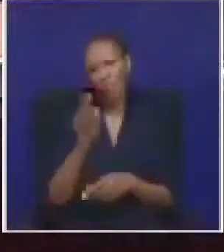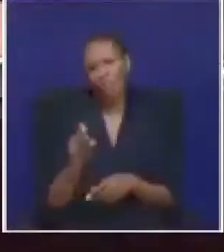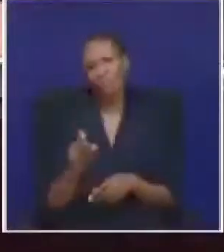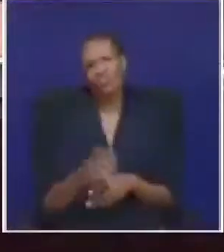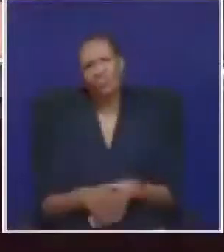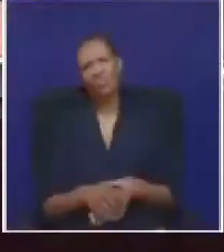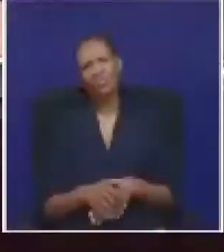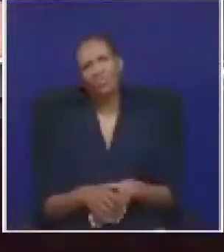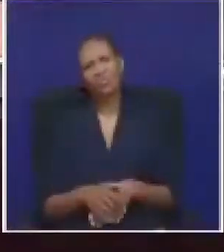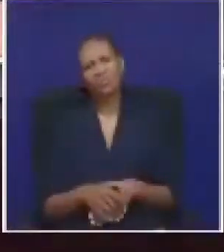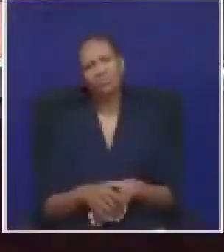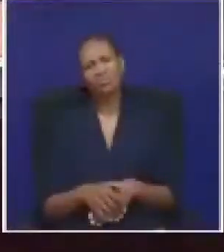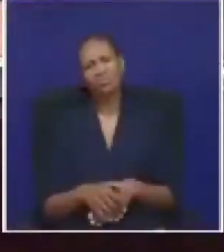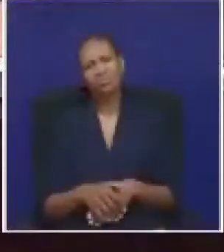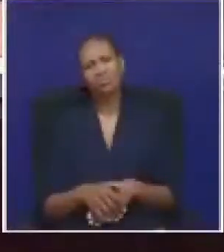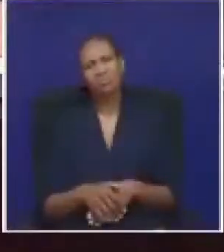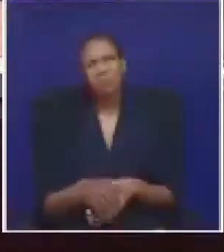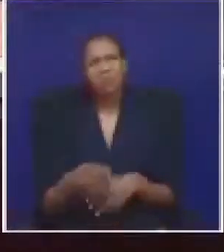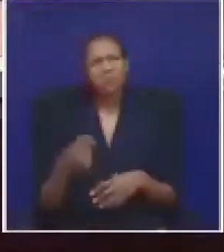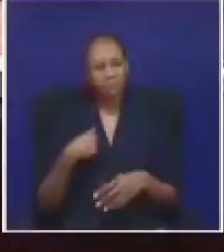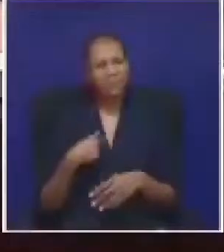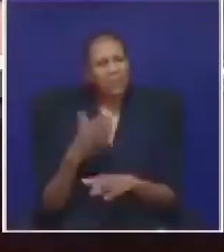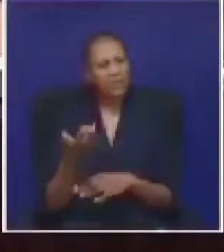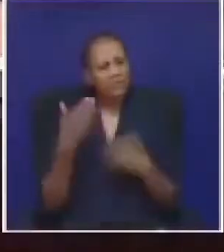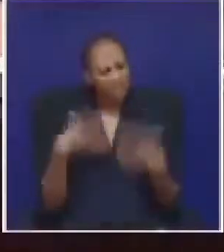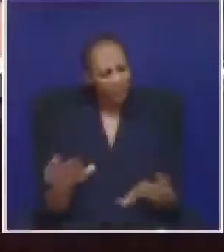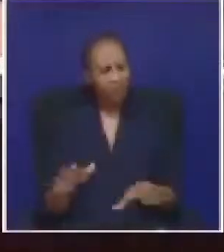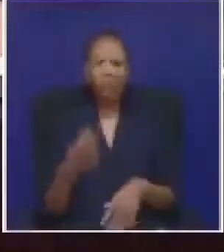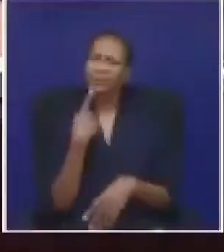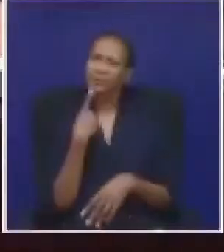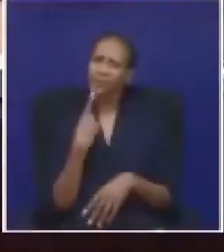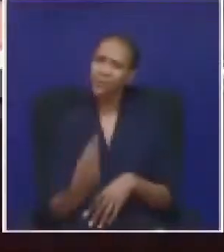sense that I did say